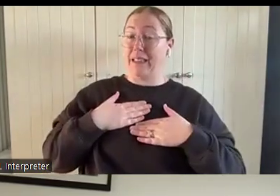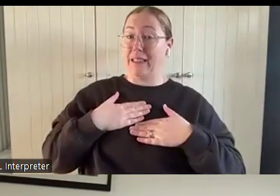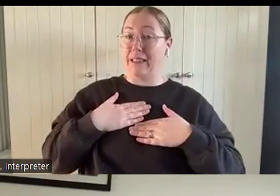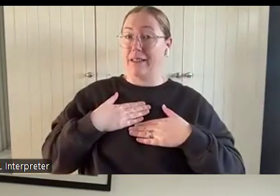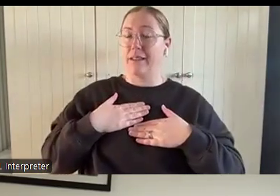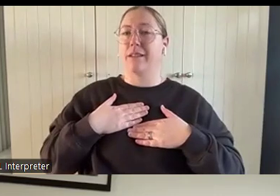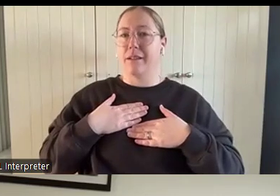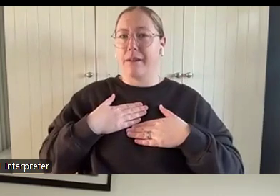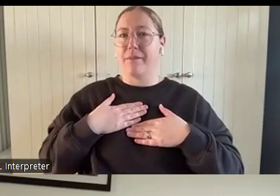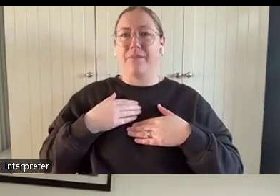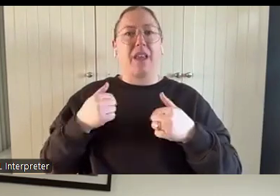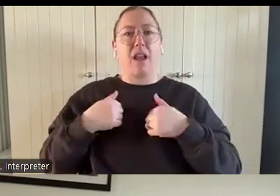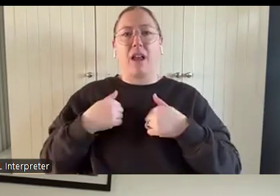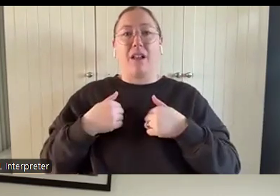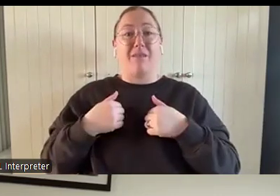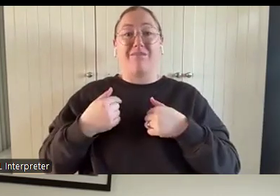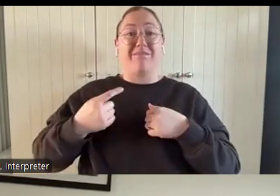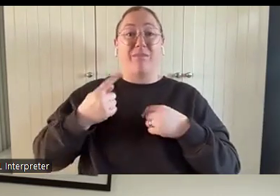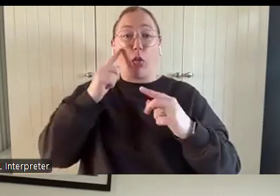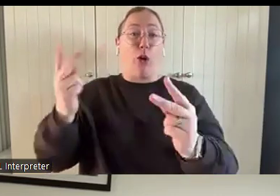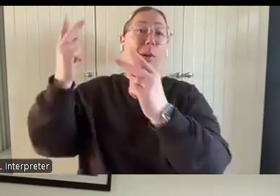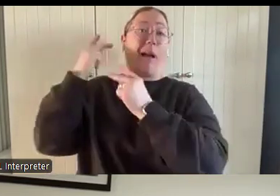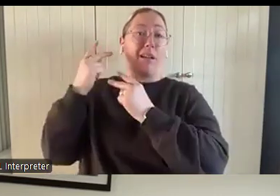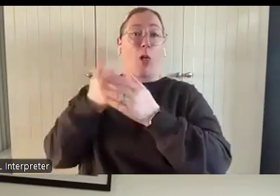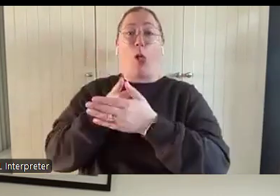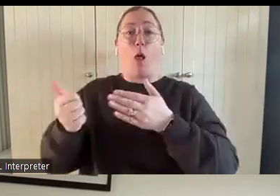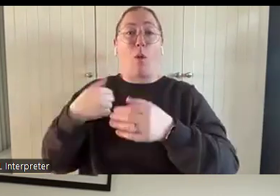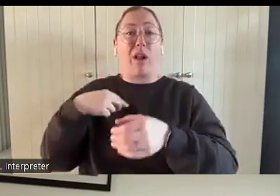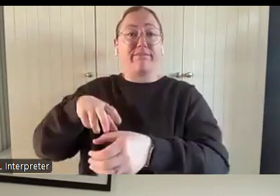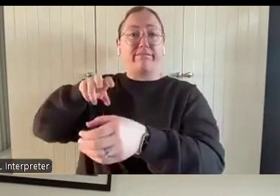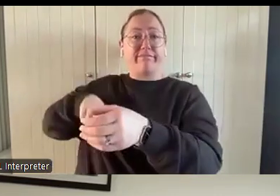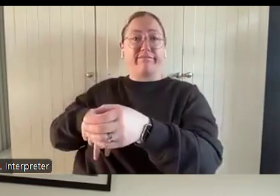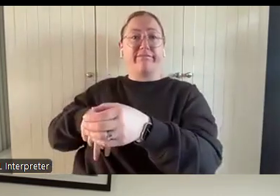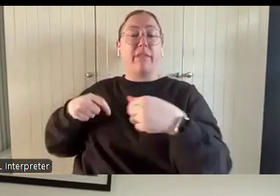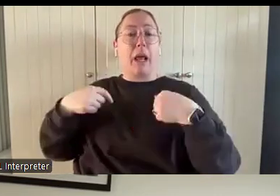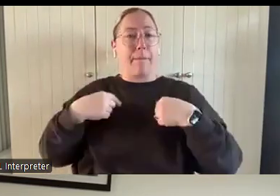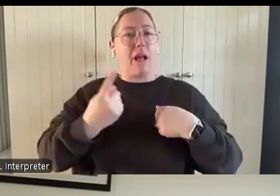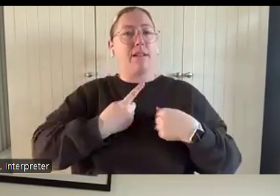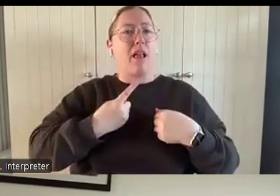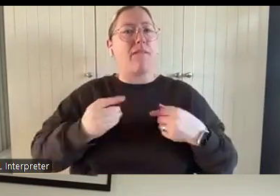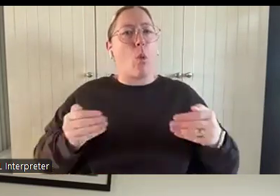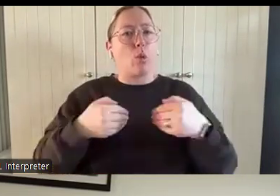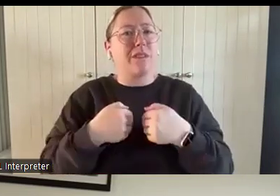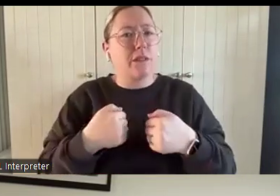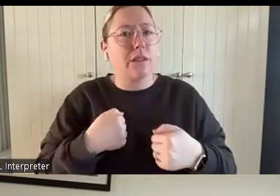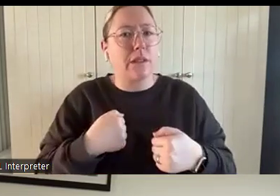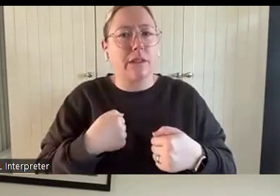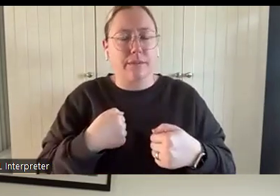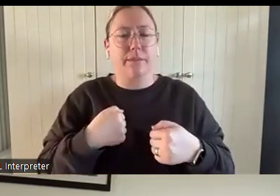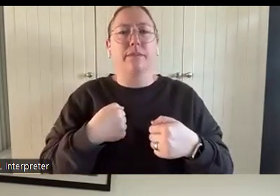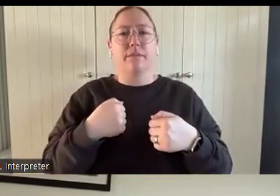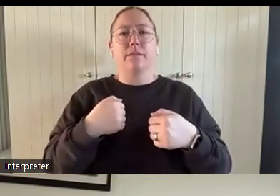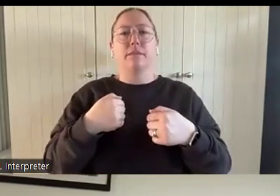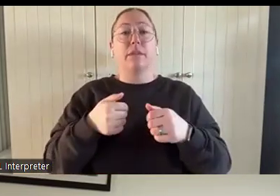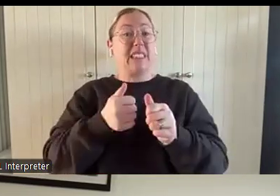I've always been excluded from sport. Being autistic, I was excluded from sport at